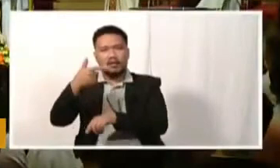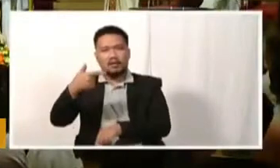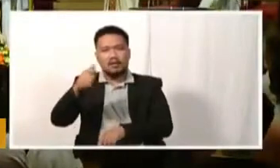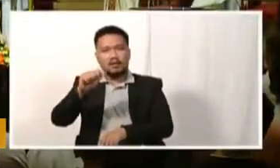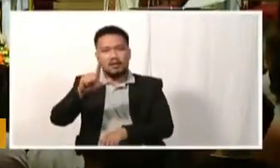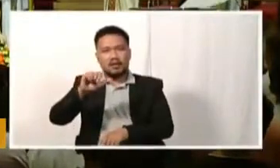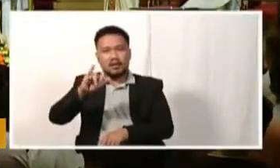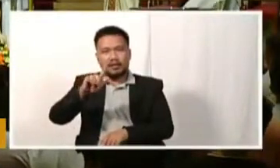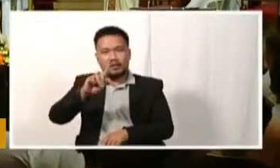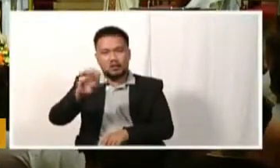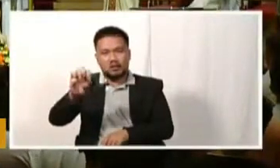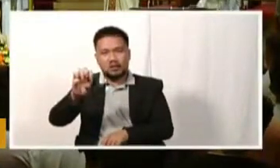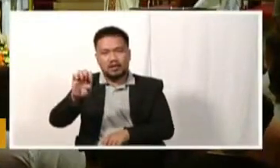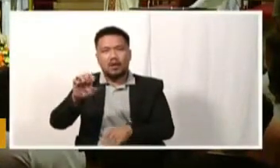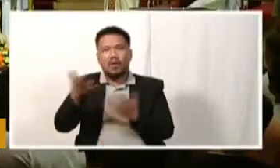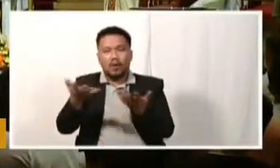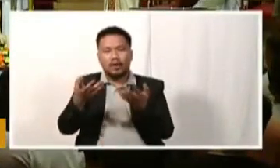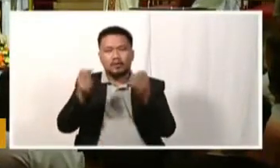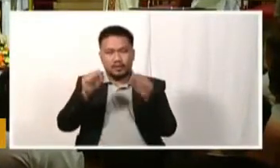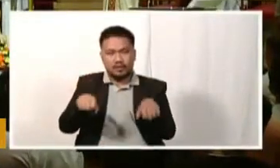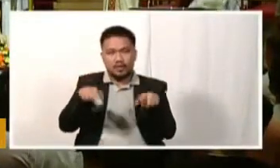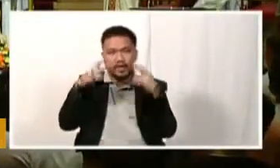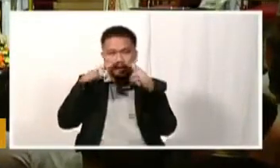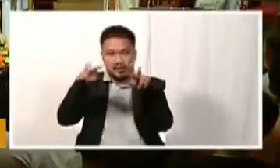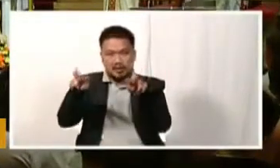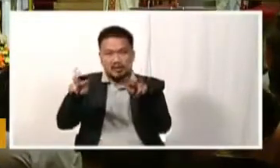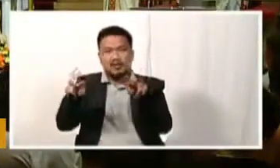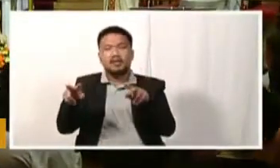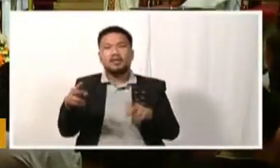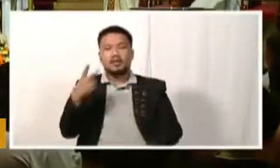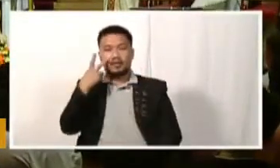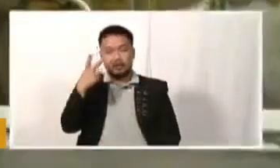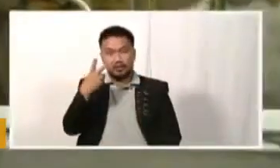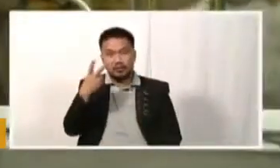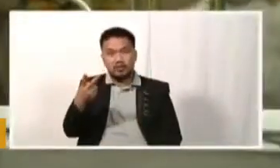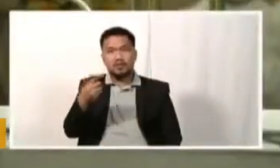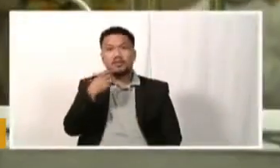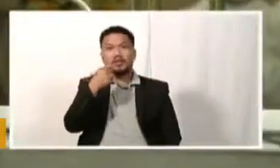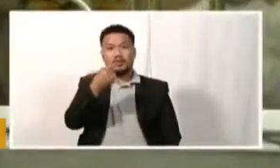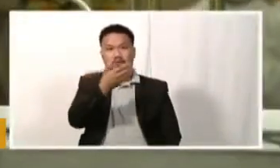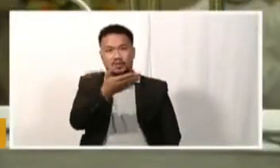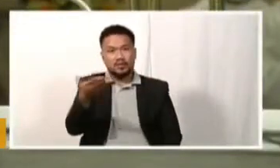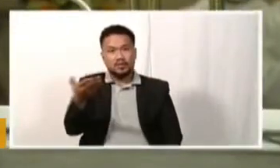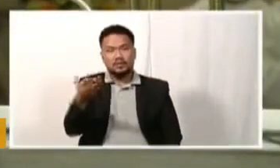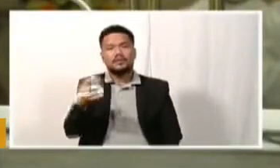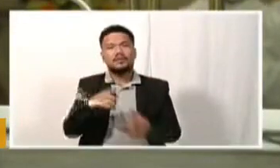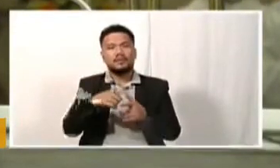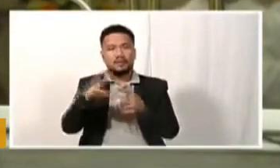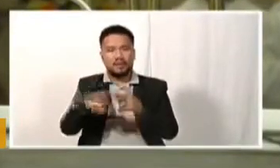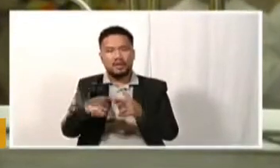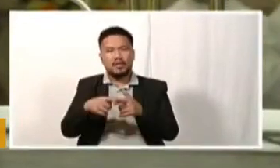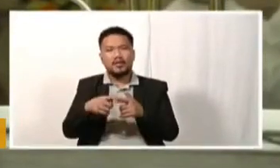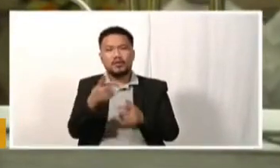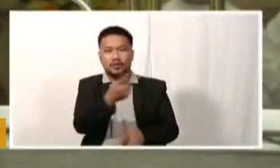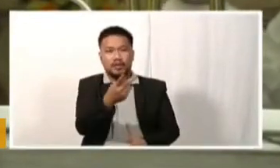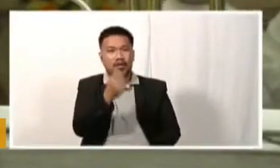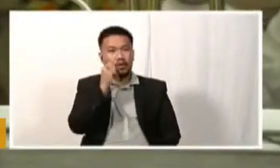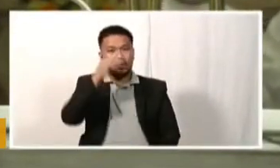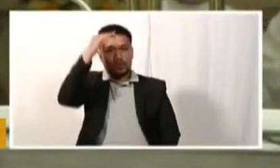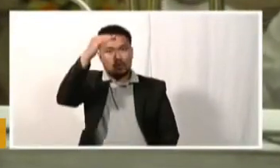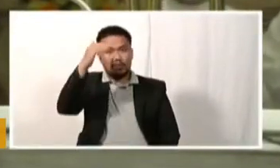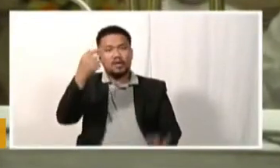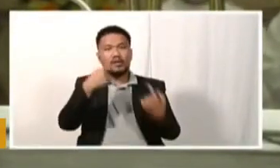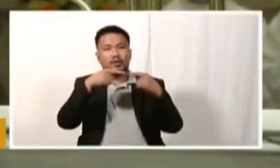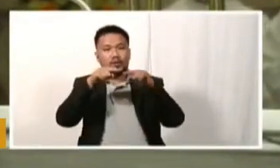see him. Behold, I have told you." Then they went away quickly from the